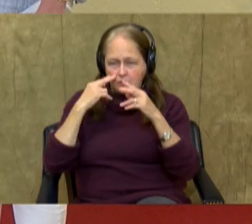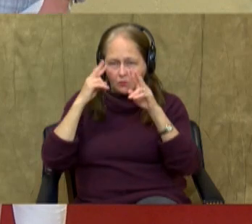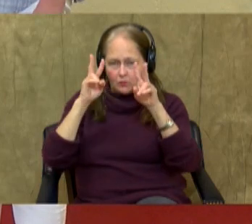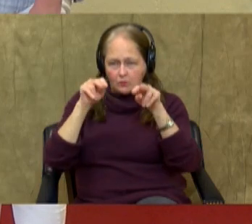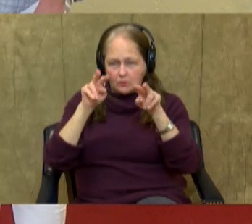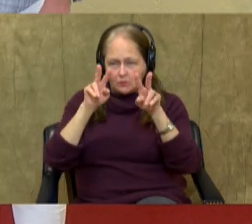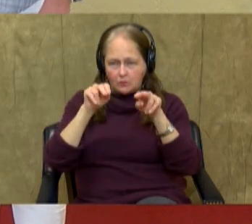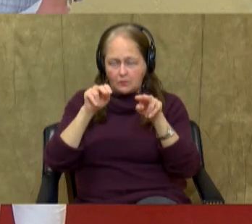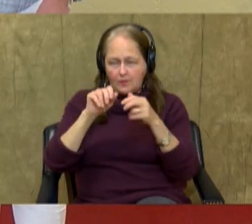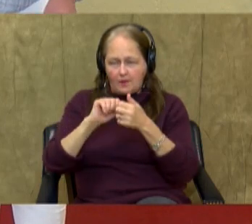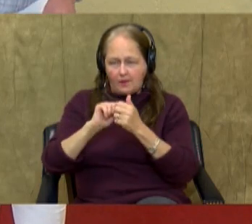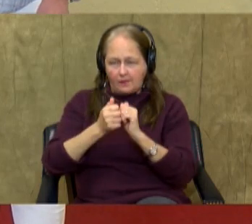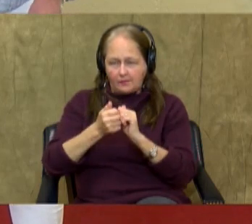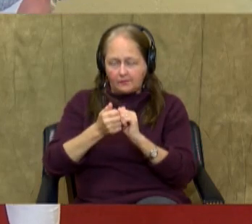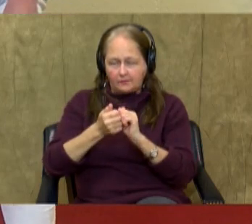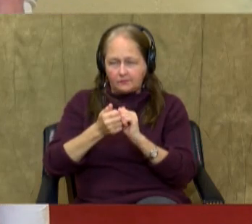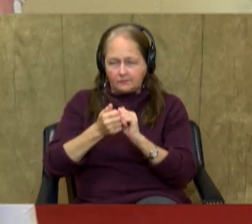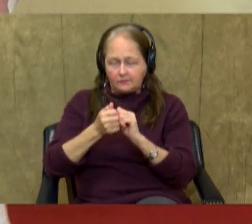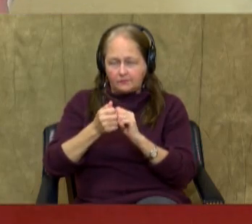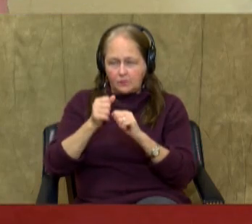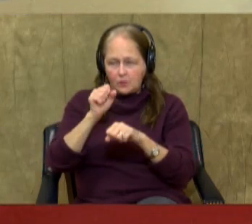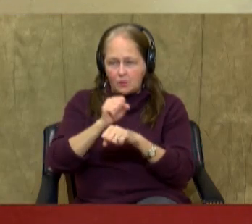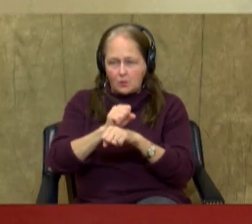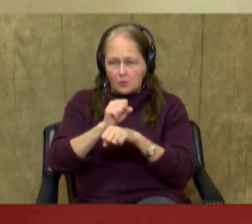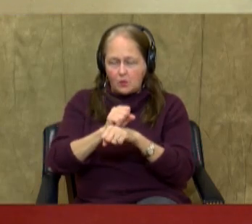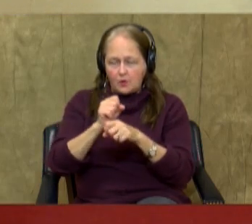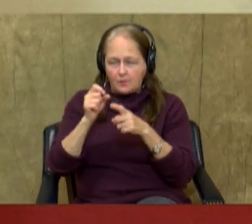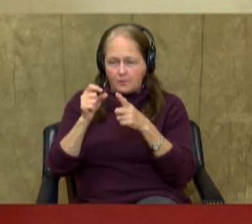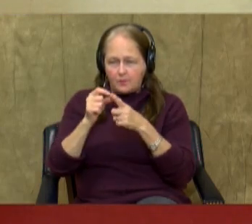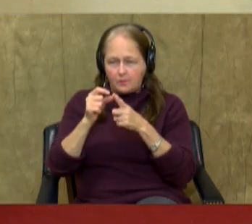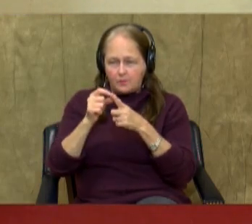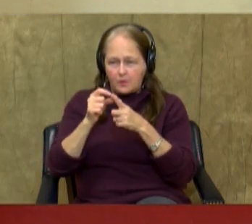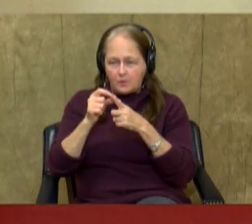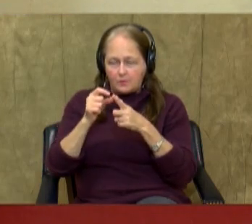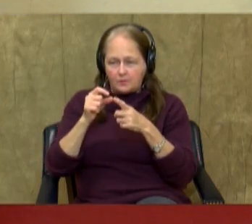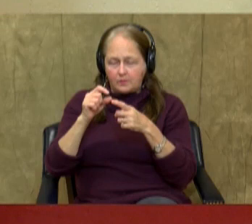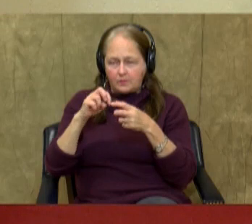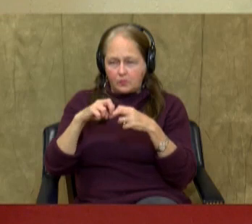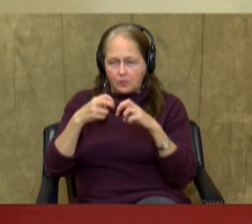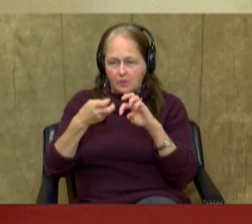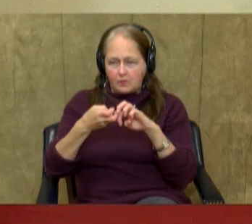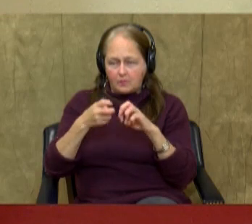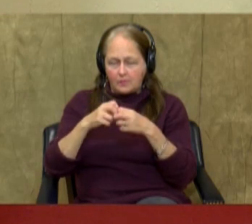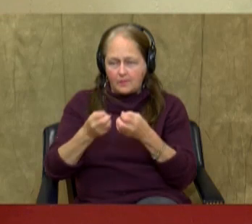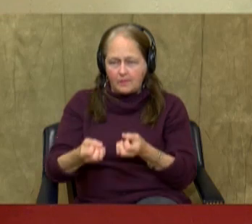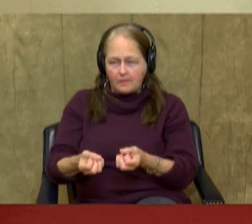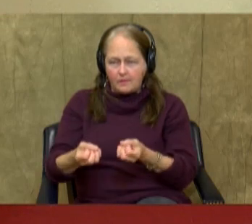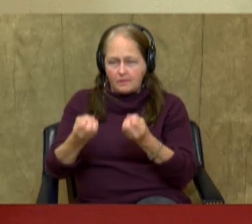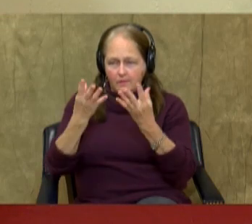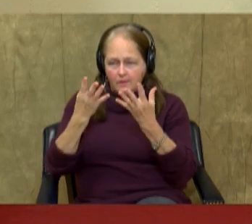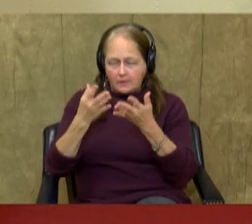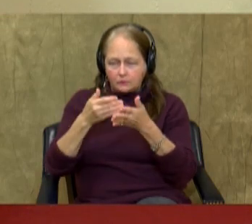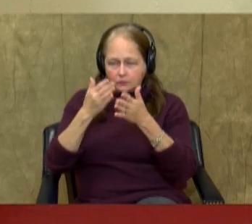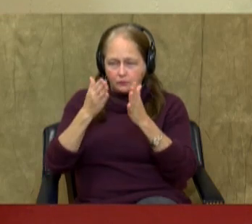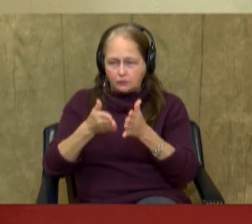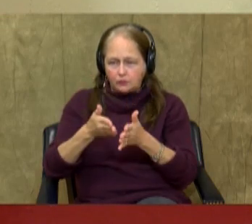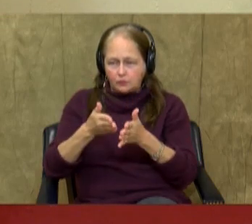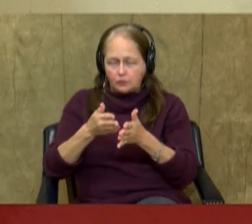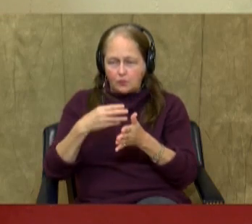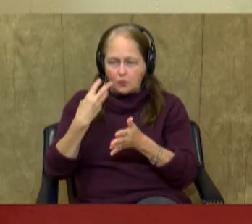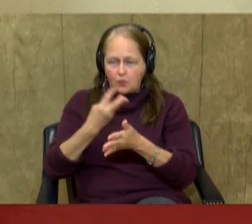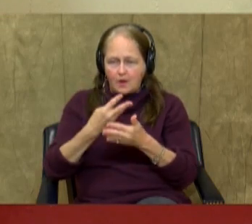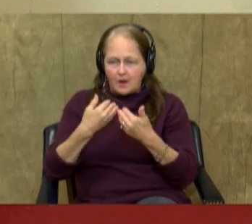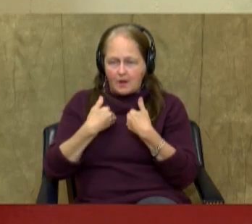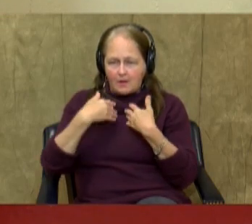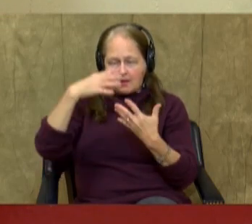could also find out how, it told us in the word problem, but if it didn't tell us in the word problem how many students there were, you